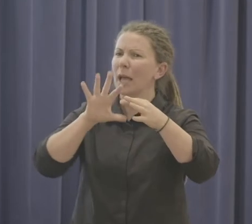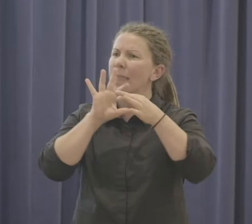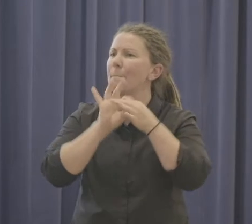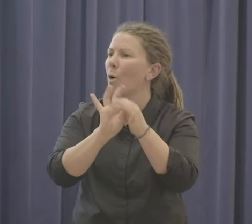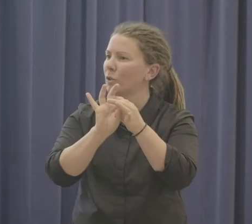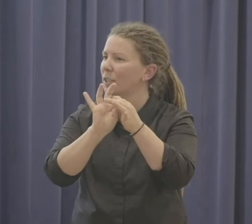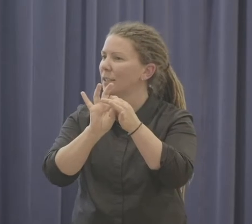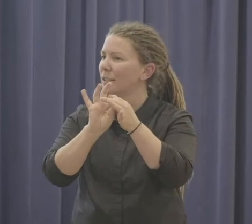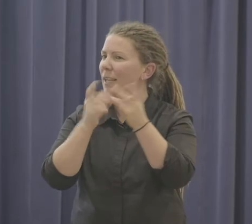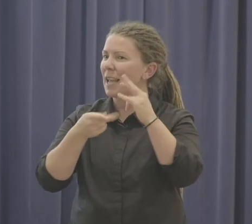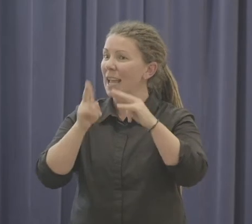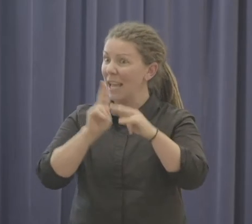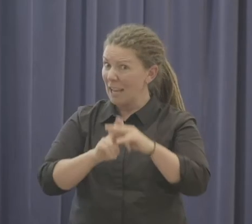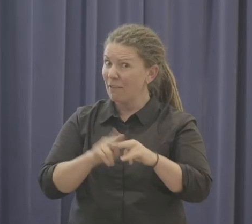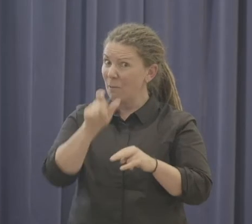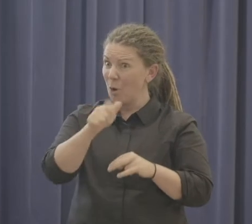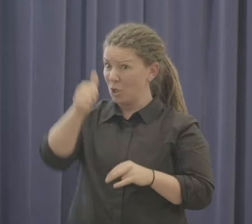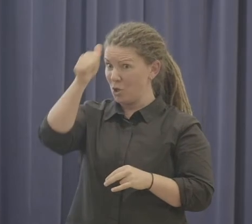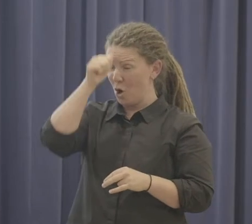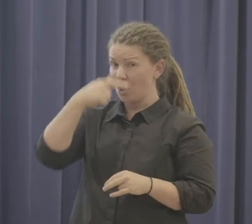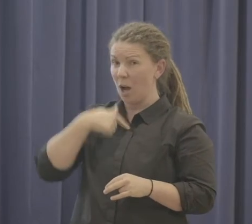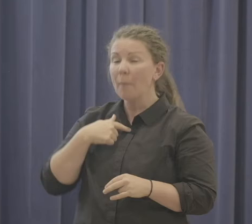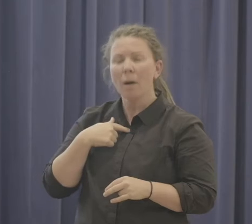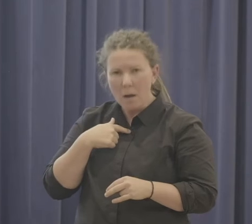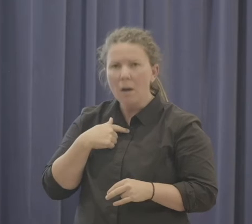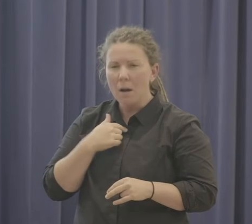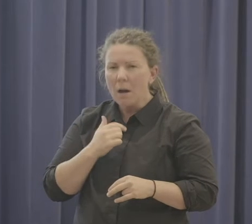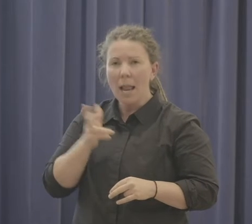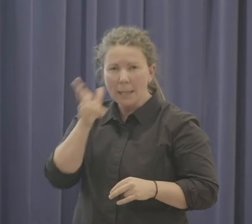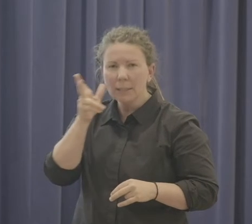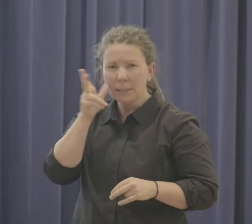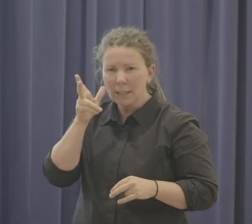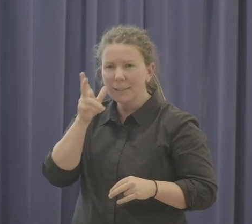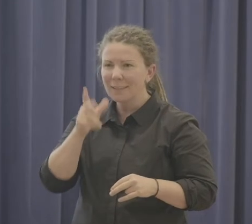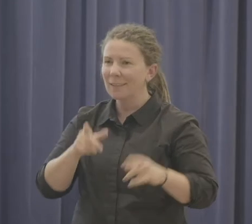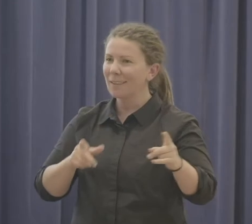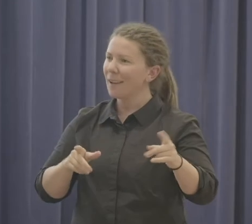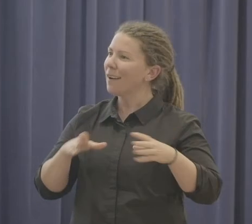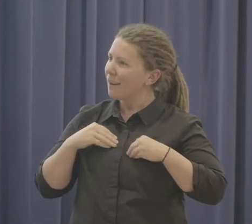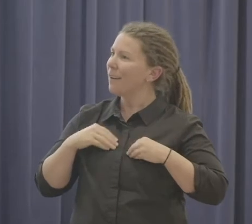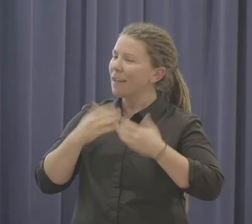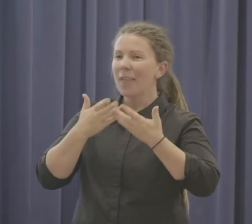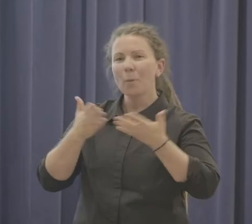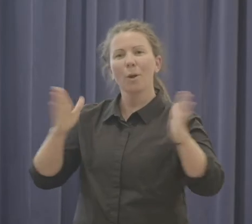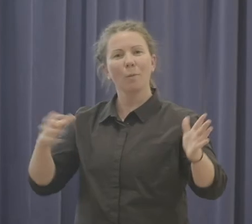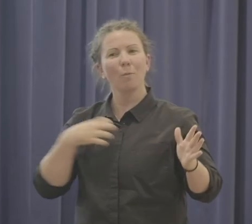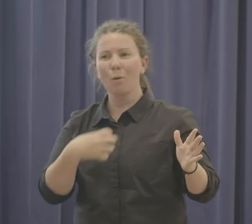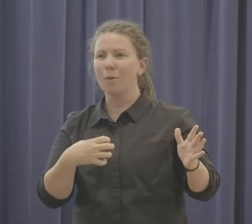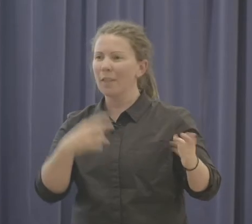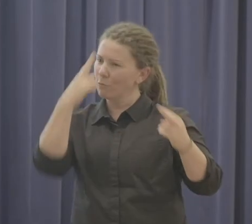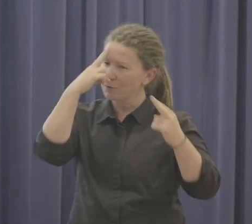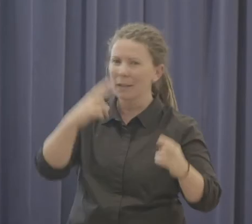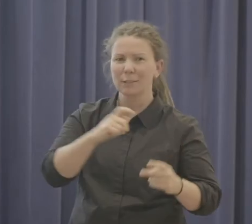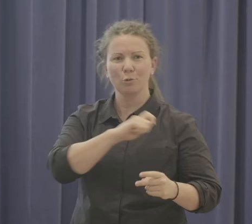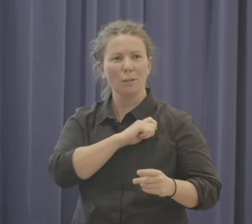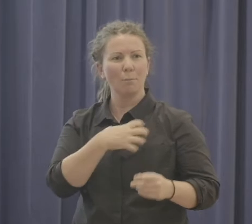you. If people can see that you're willing to listen to them and that they can have their voices heard, it will be far easier for those around you to